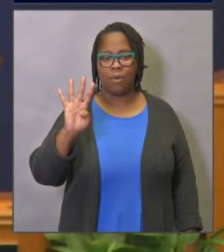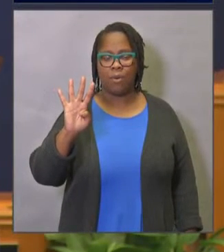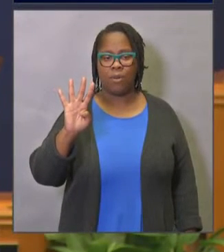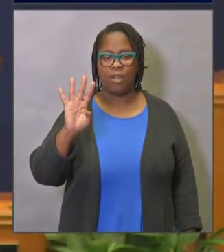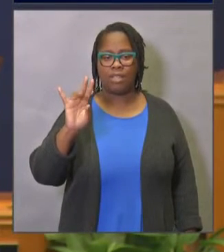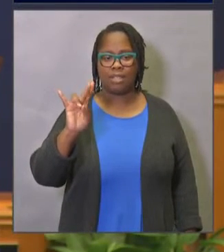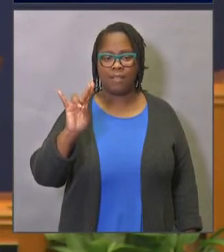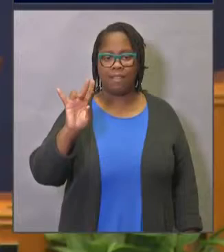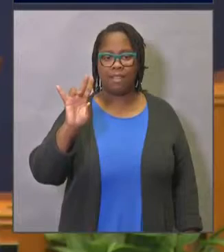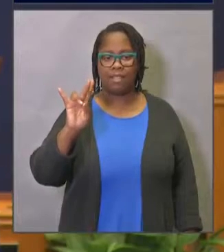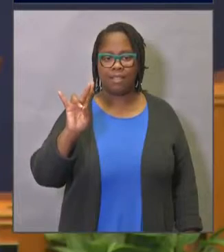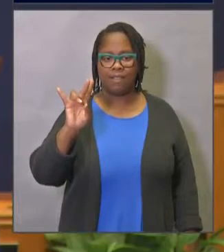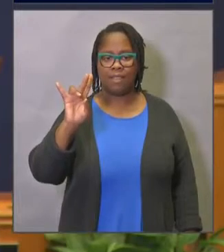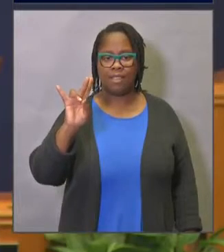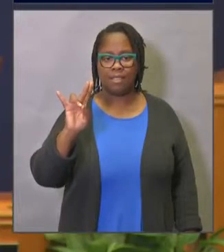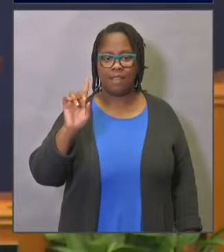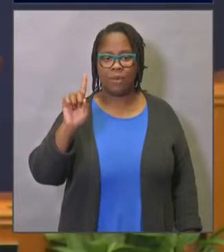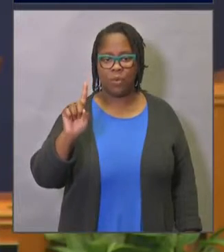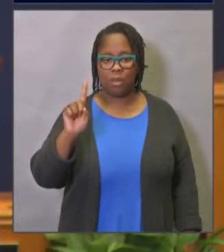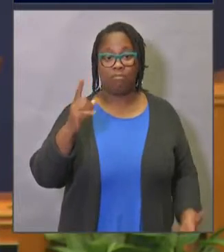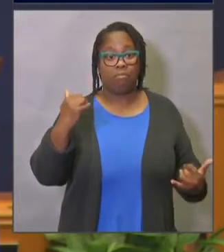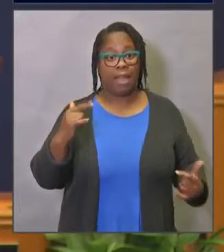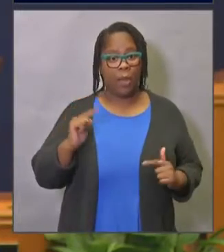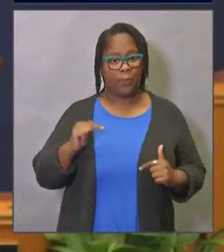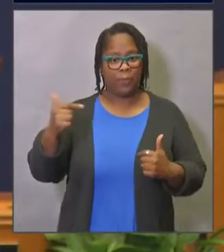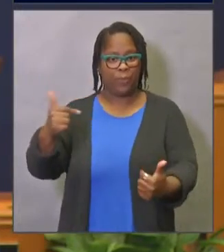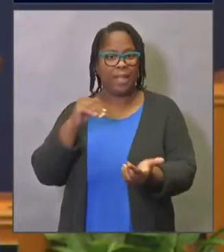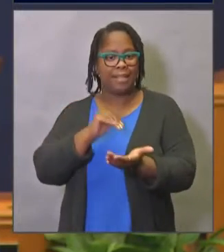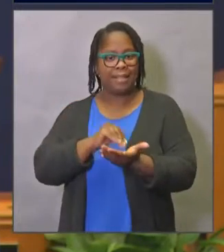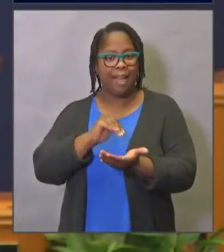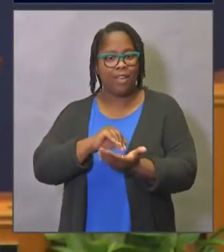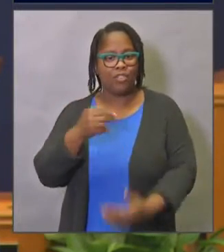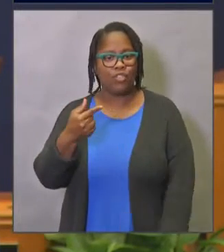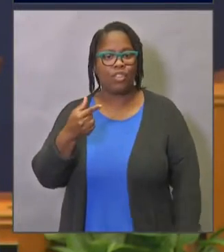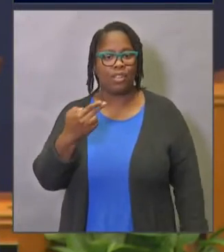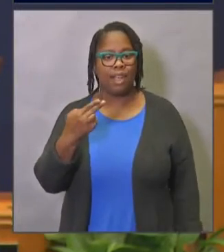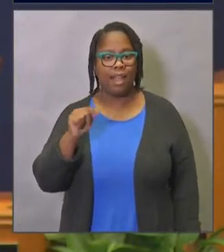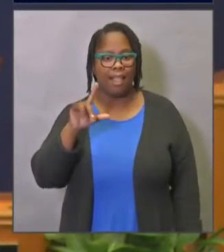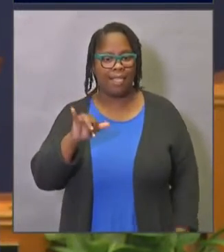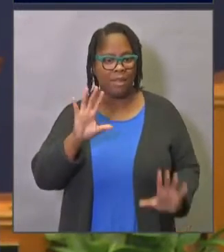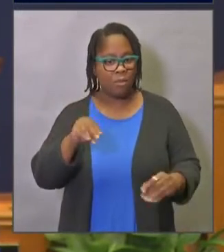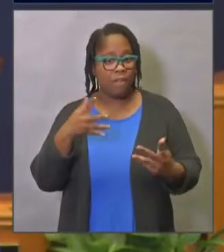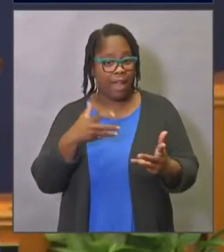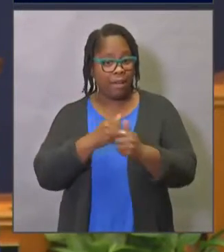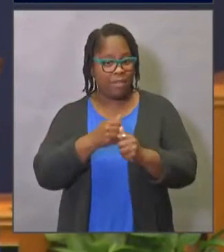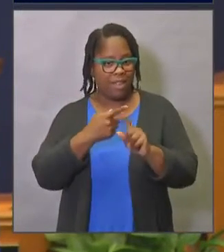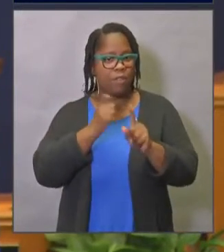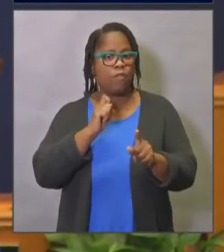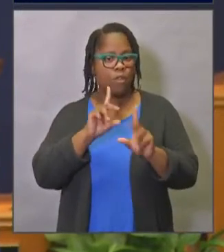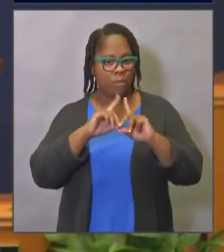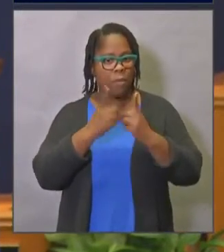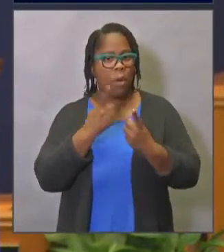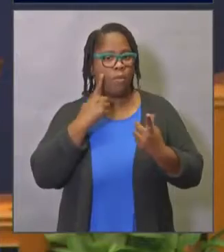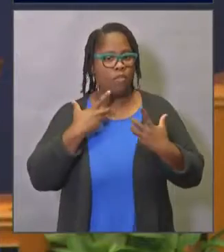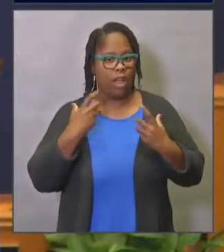800-854-7771. Thank you, and now Dr. Galley will provide updates from the Department of Health Services.